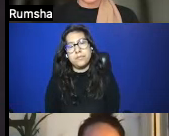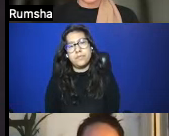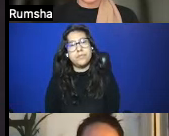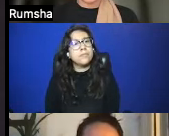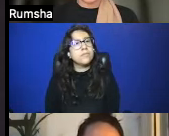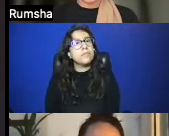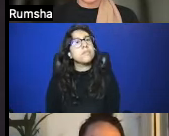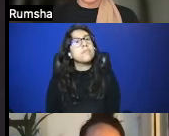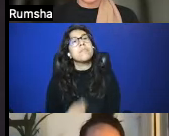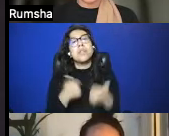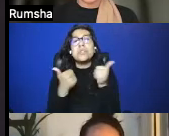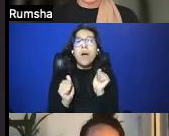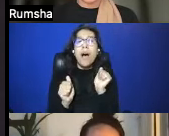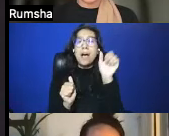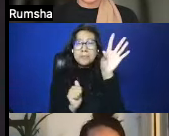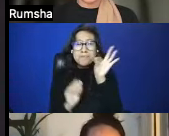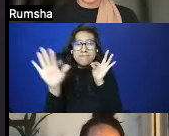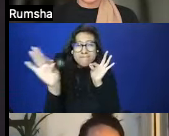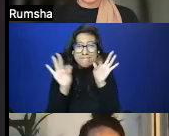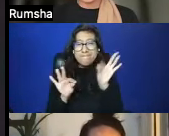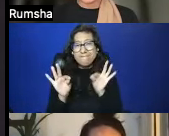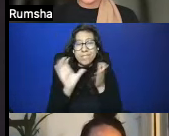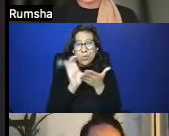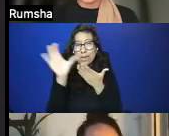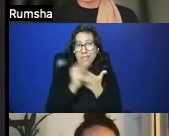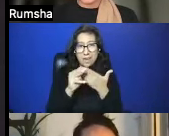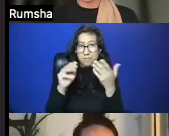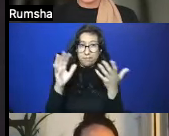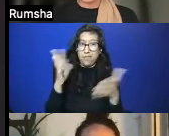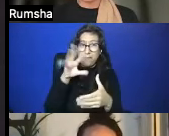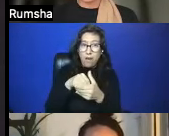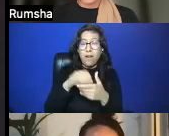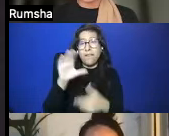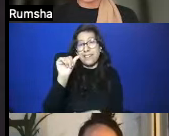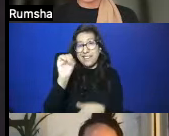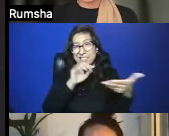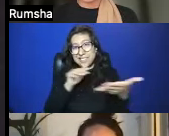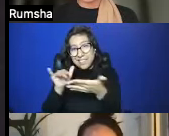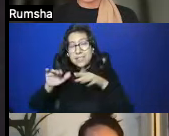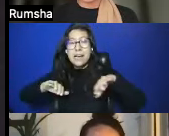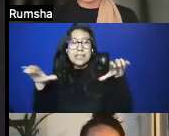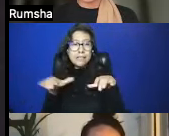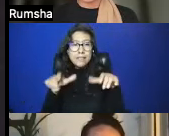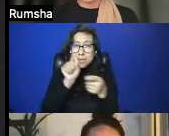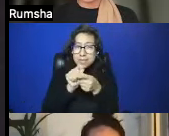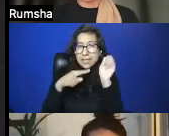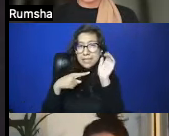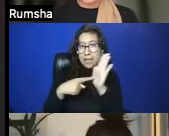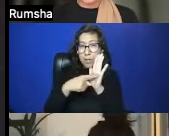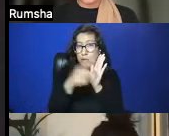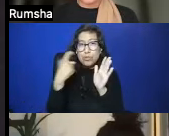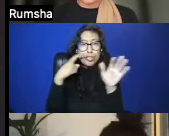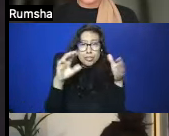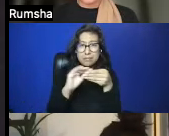I tried to pick out the pieces of the curriculum itself, which includes case studies, activities, and specific examples that you all lifted